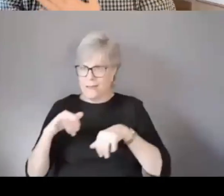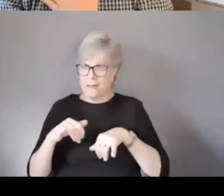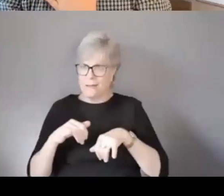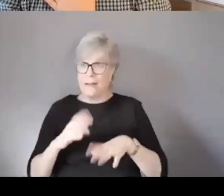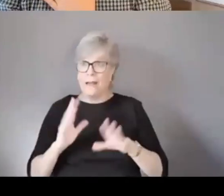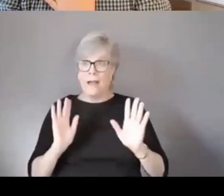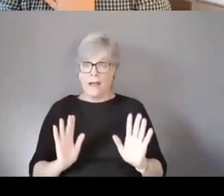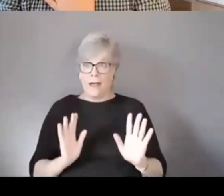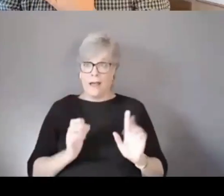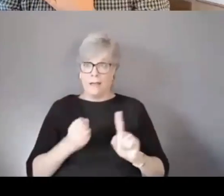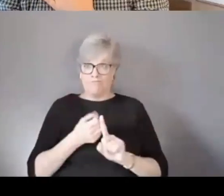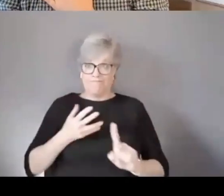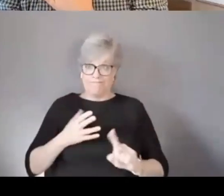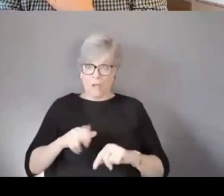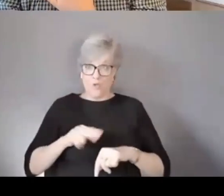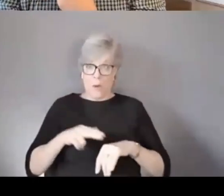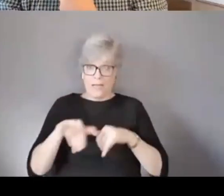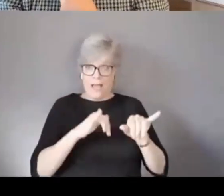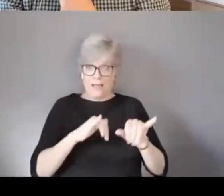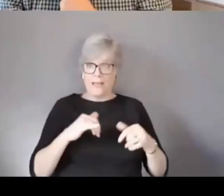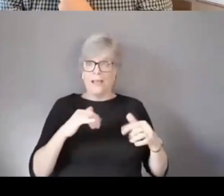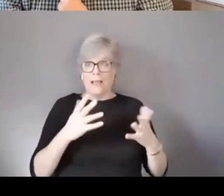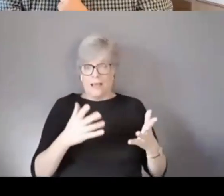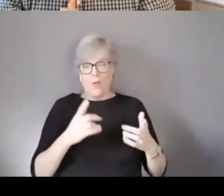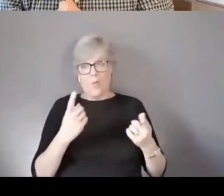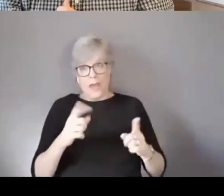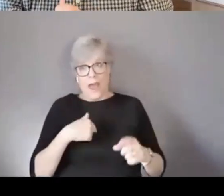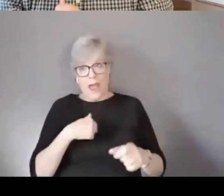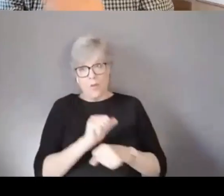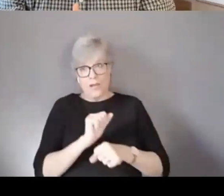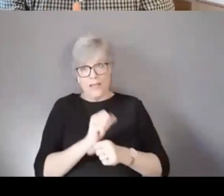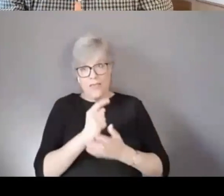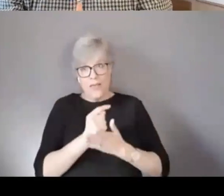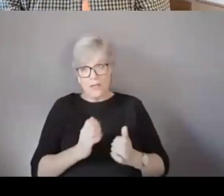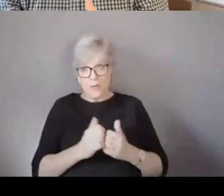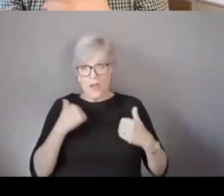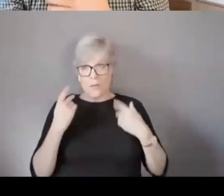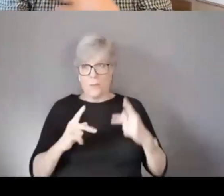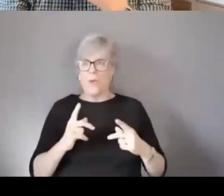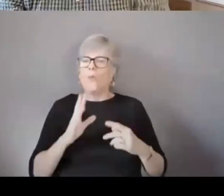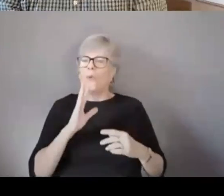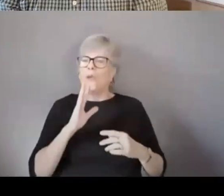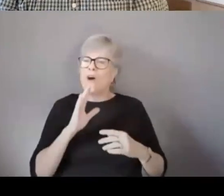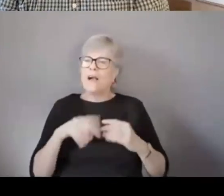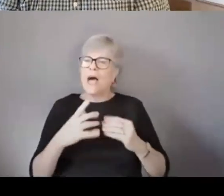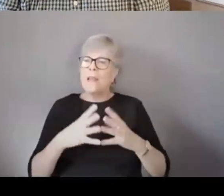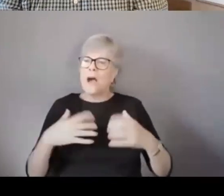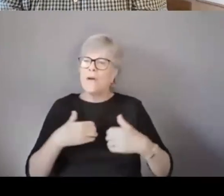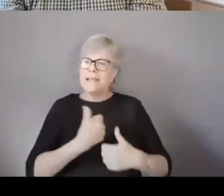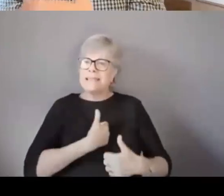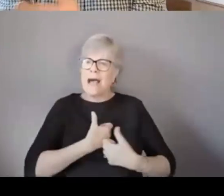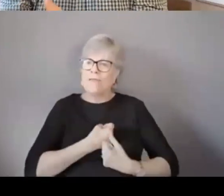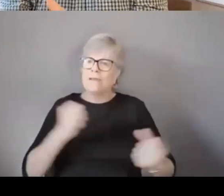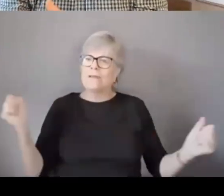normalizing, being a therapist with young people, we think a lot about self-disclosure, right? So what does it mean if I share a